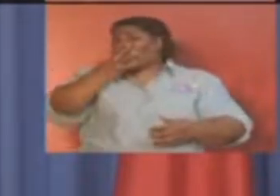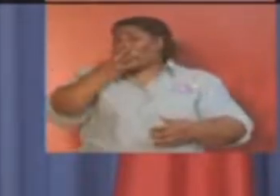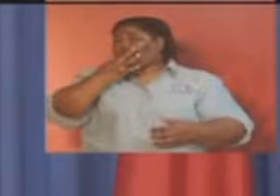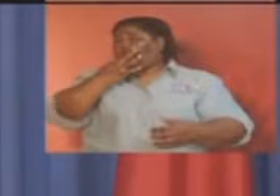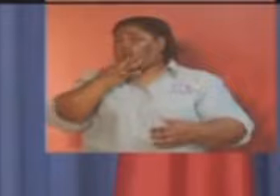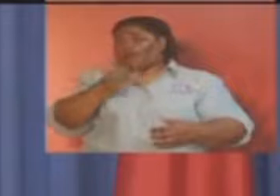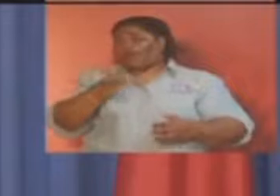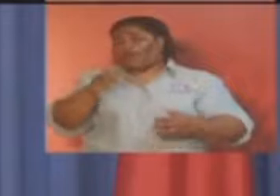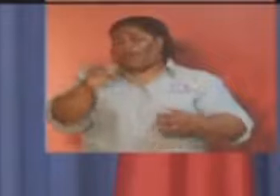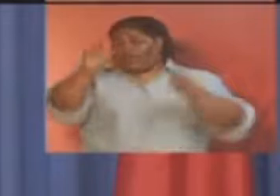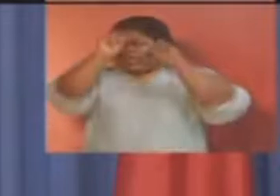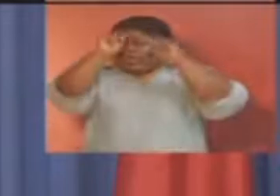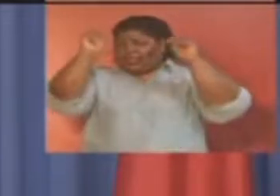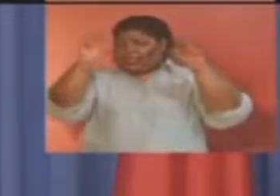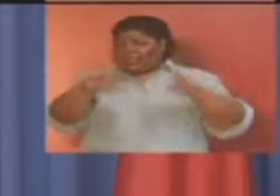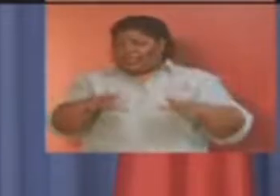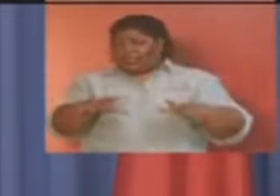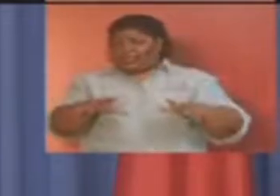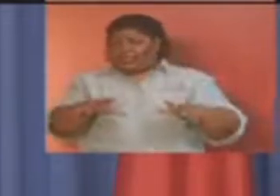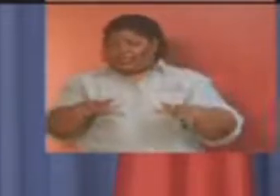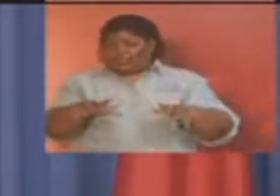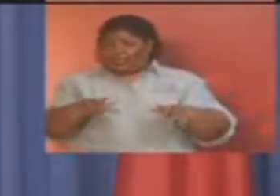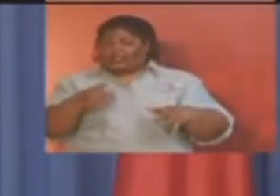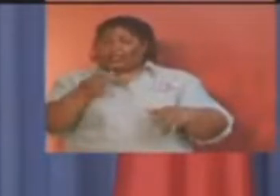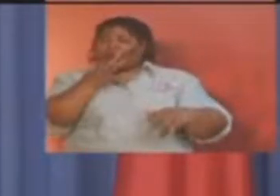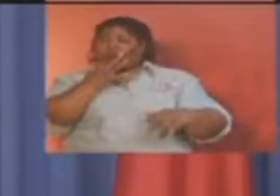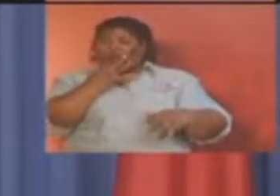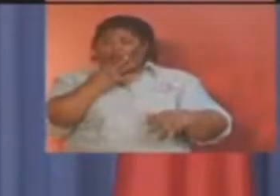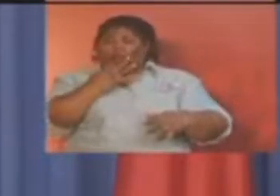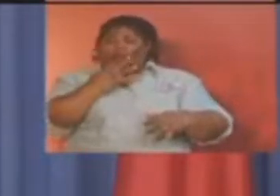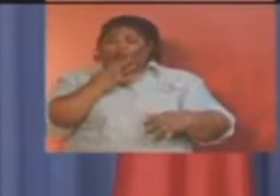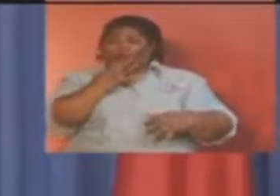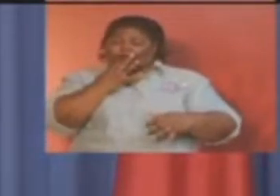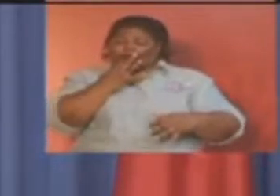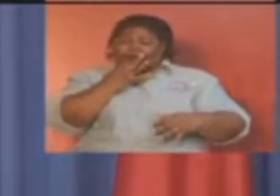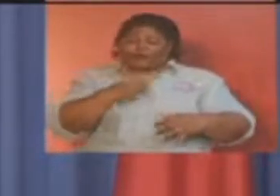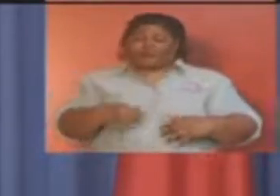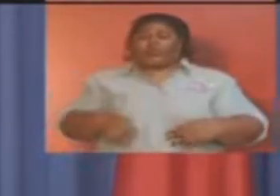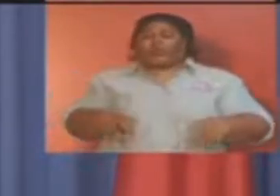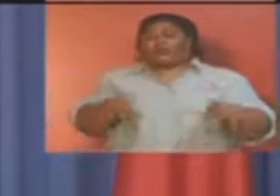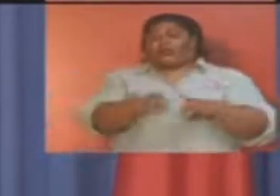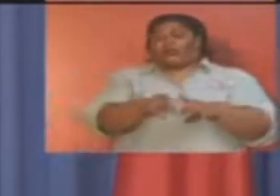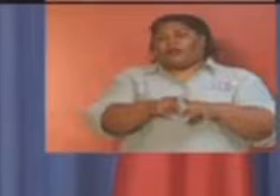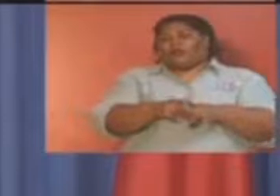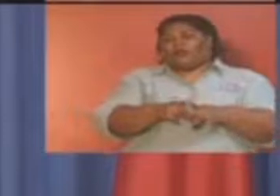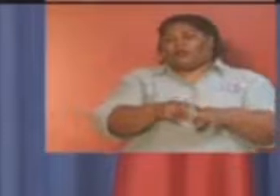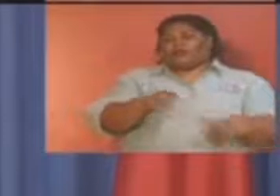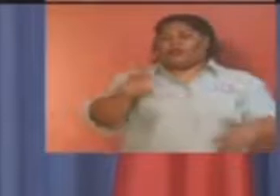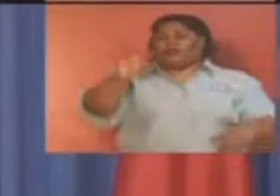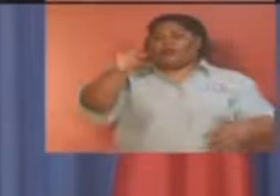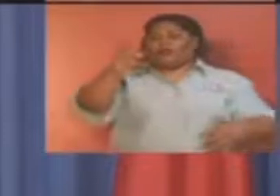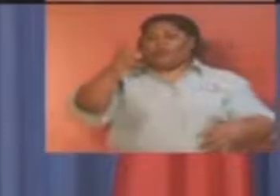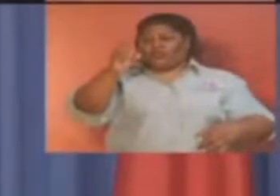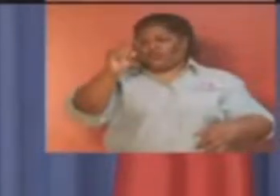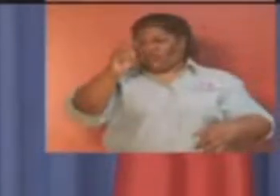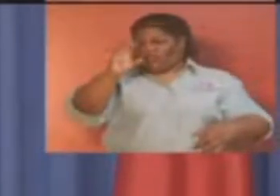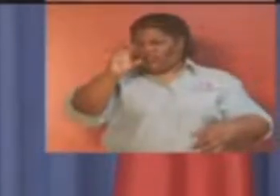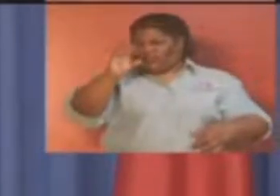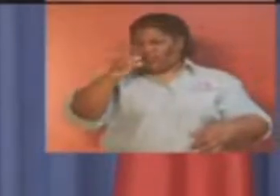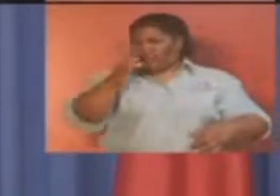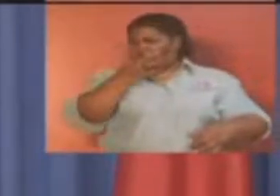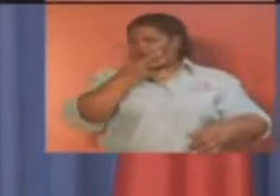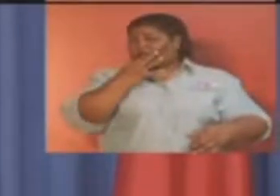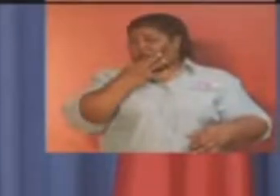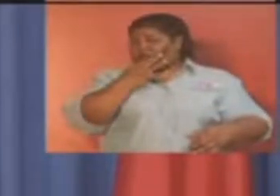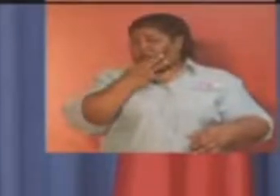and 6, and the teachers preparing for that, as well as the teachers preparing for SE, as you heard the Prime Minister say. We continue to hope